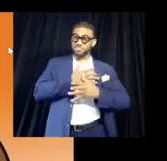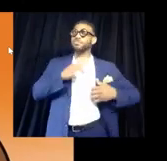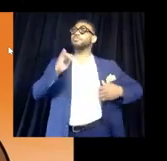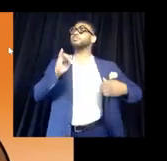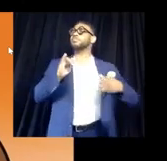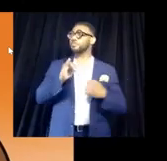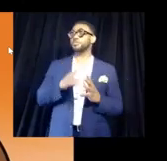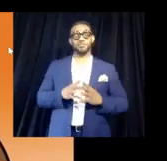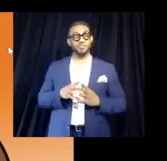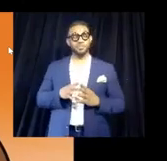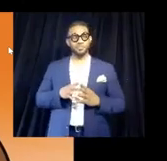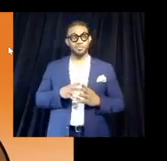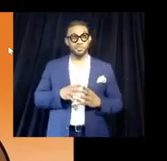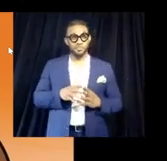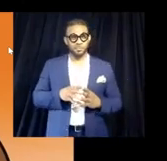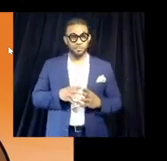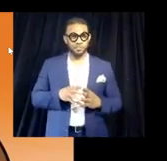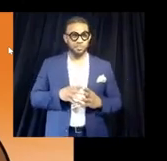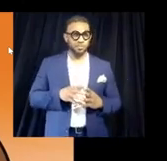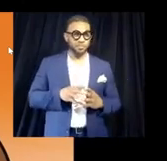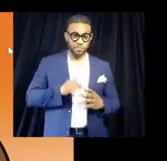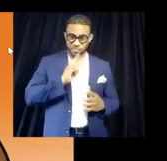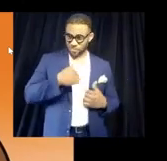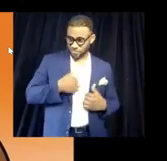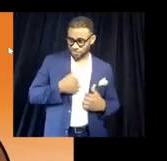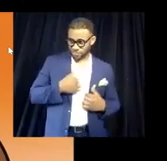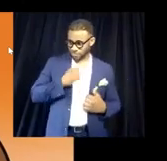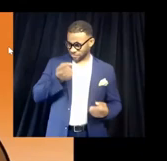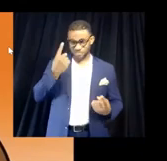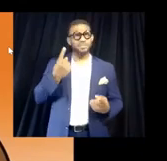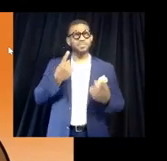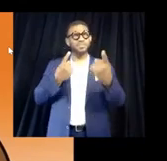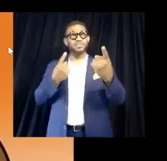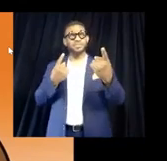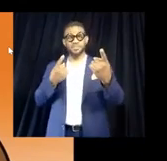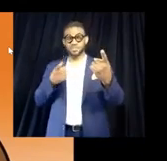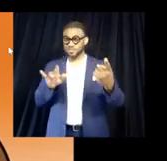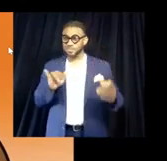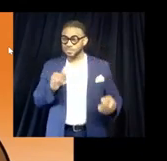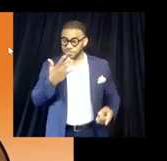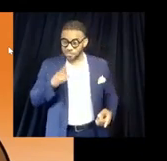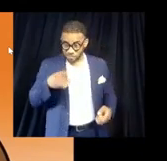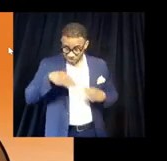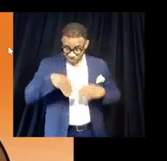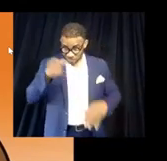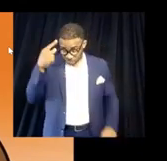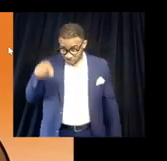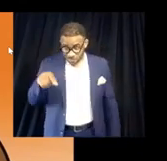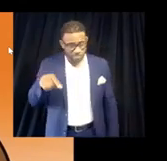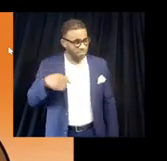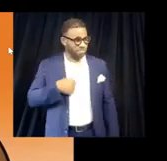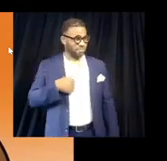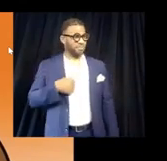entiendo. Enda en ting jeg ikke forstår. Is it me that don't understand? So you lack